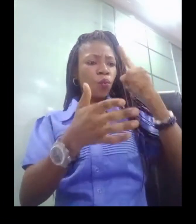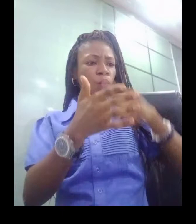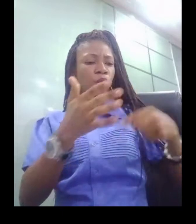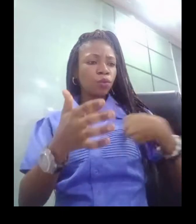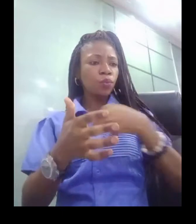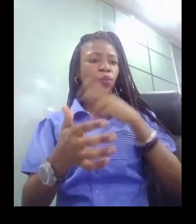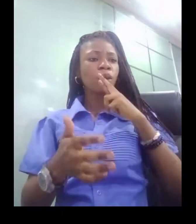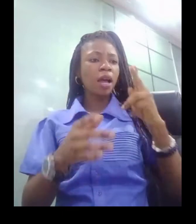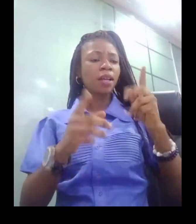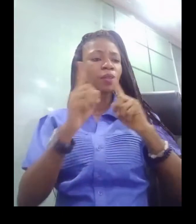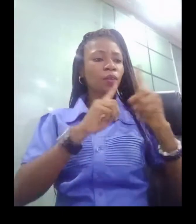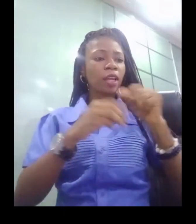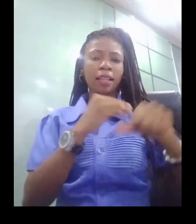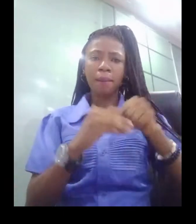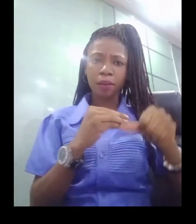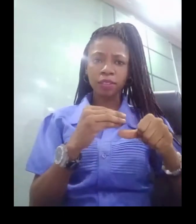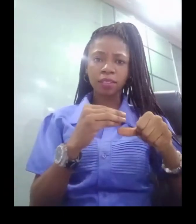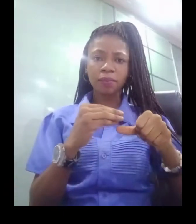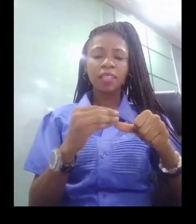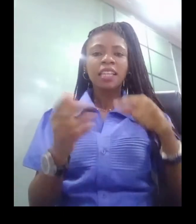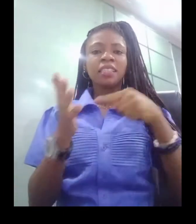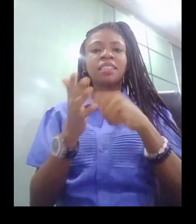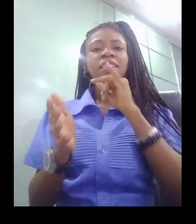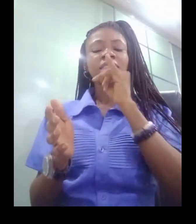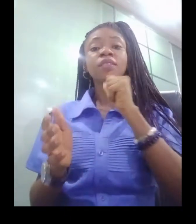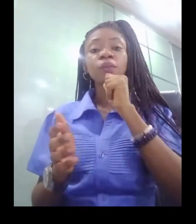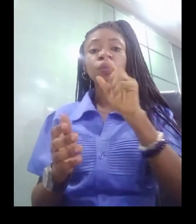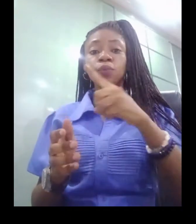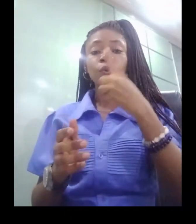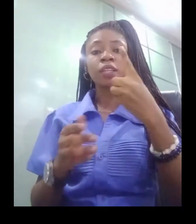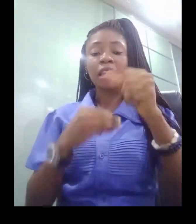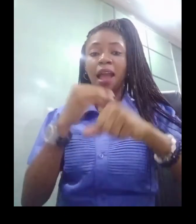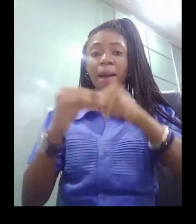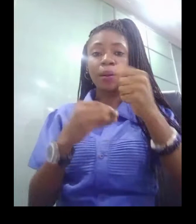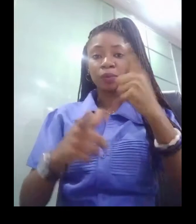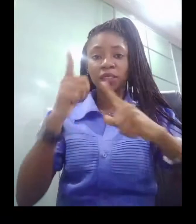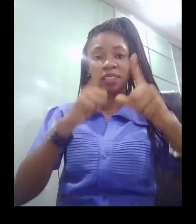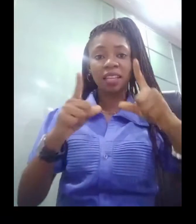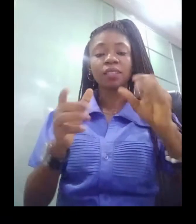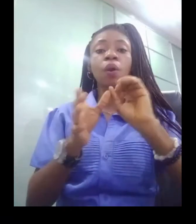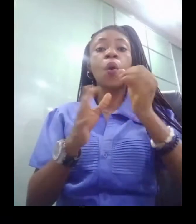reference. And this is not only about signs or sign language.